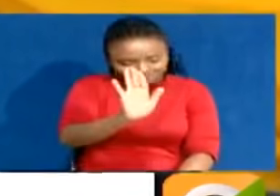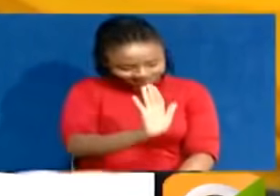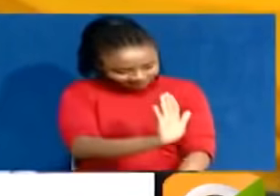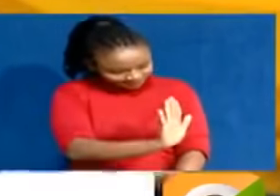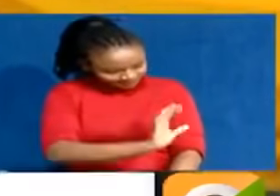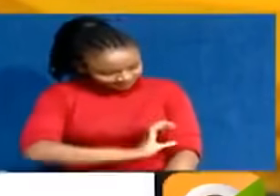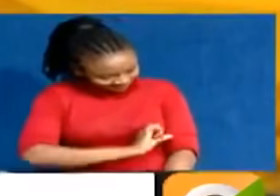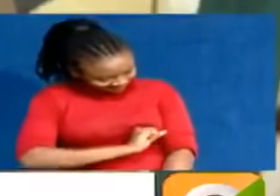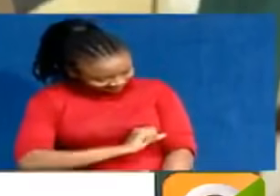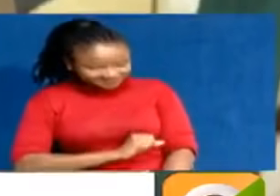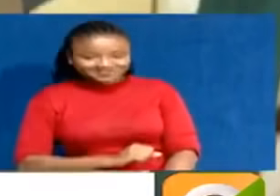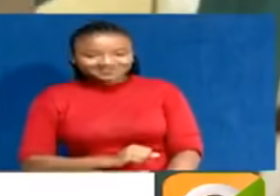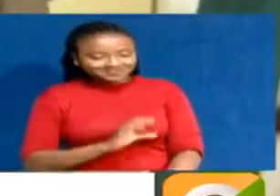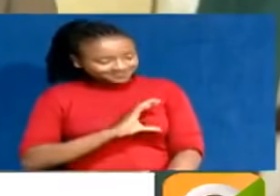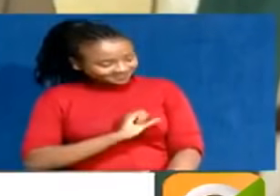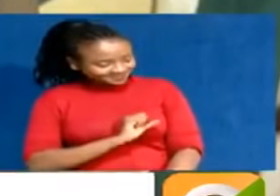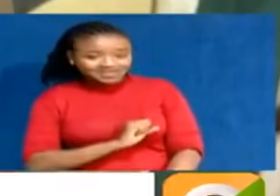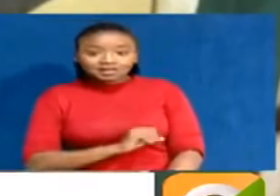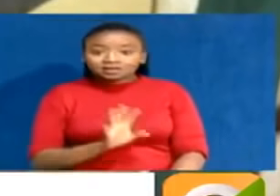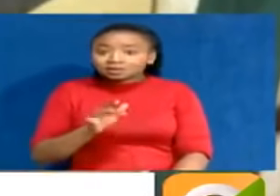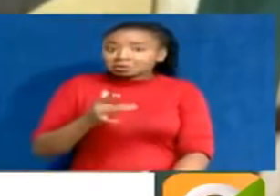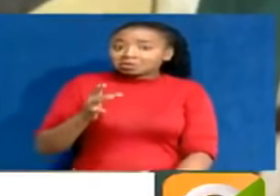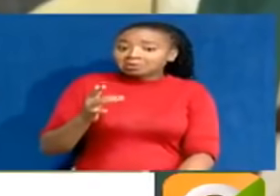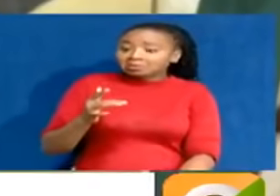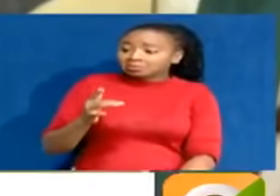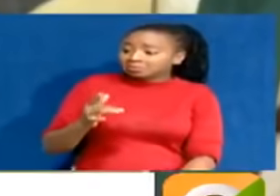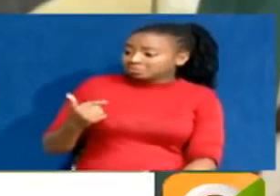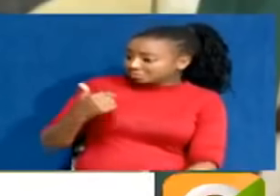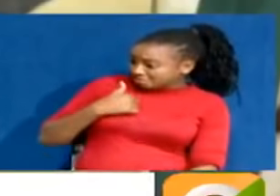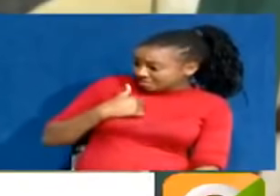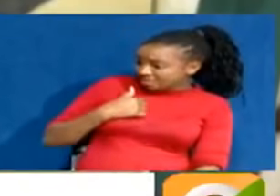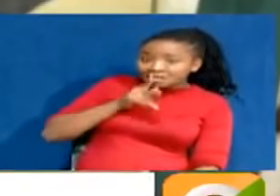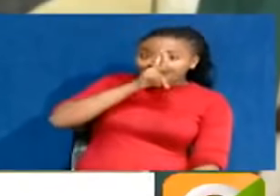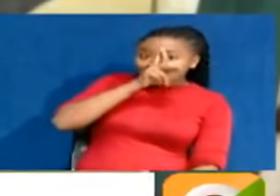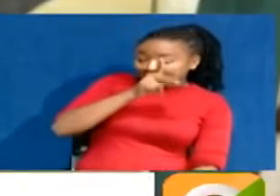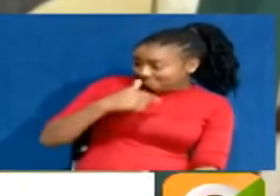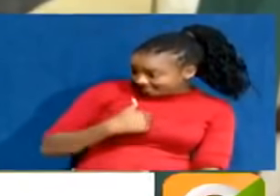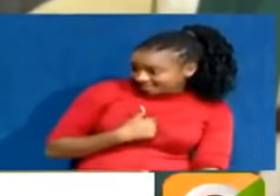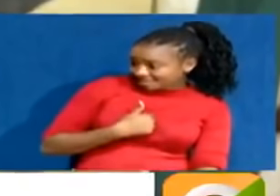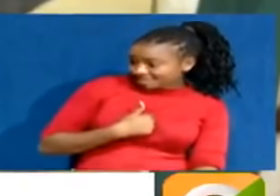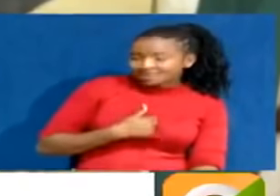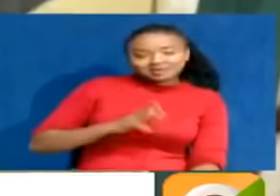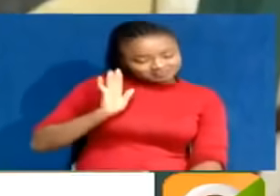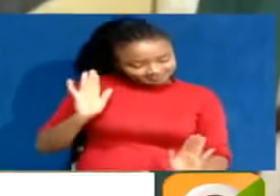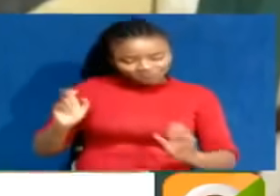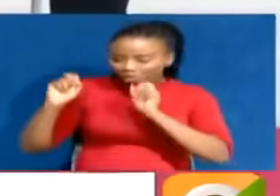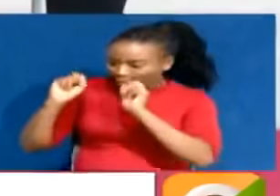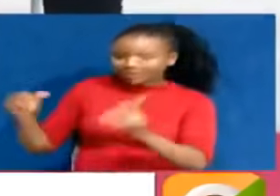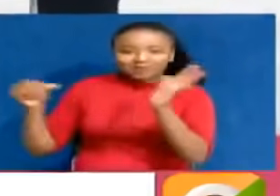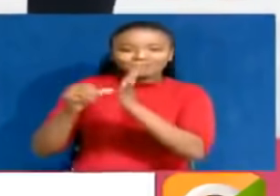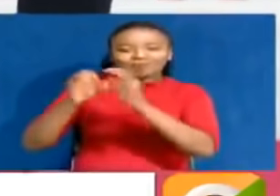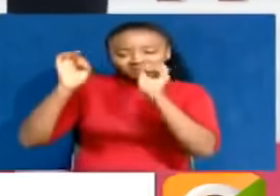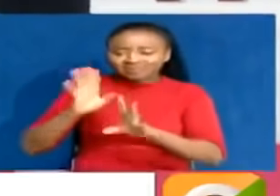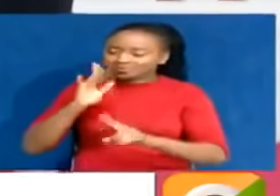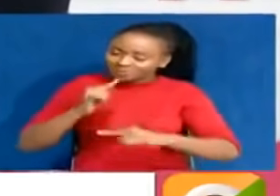Subiri bwana, mambo bado. Mmesikia nimebweka. Nimebweka kweli. Natazidi kubweka.